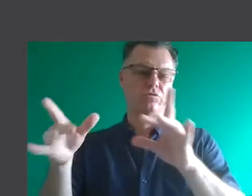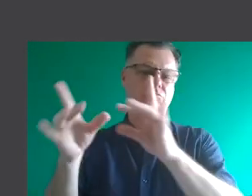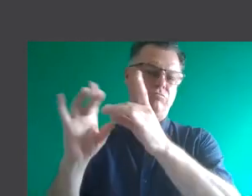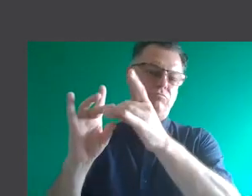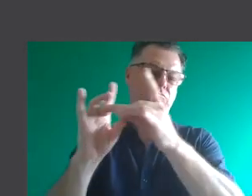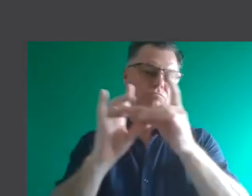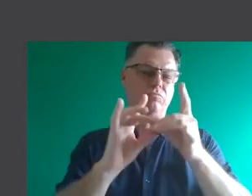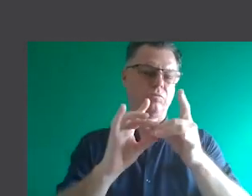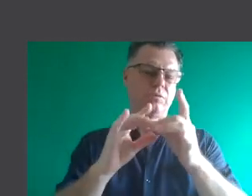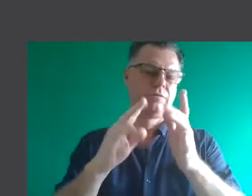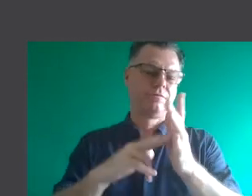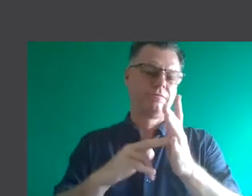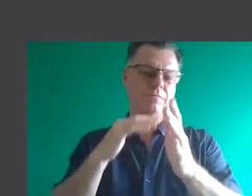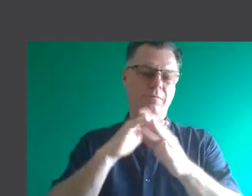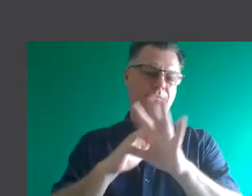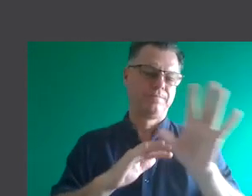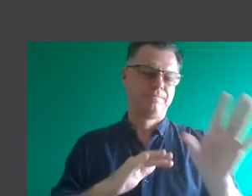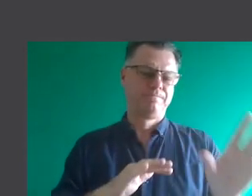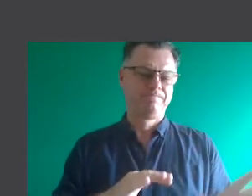Melbourne.